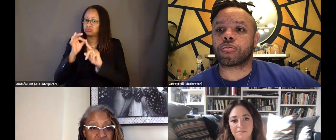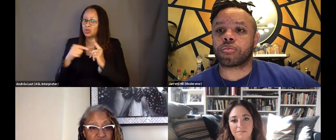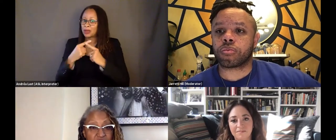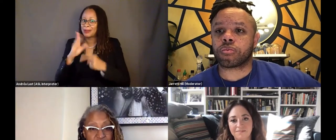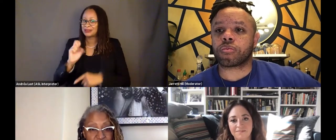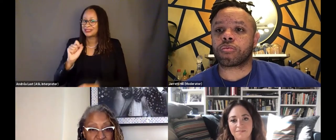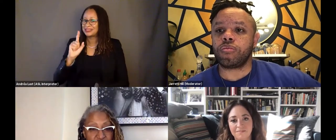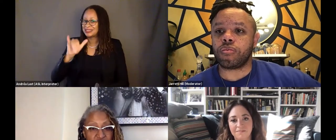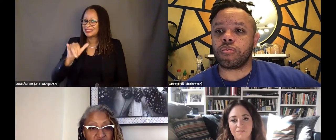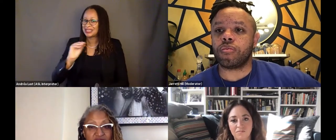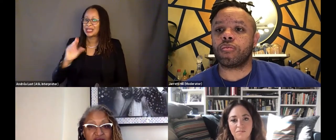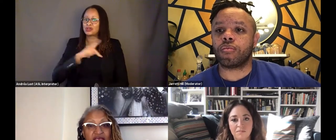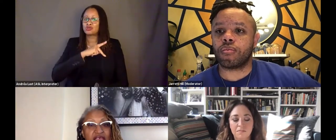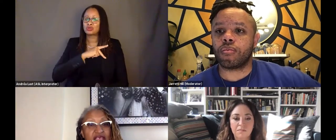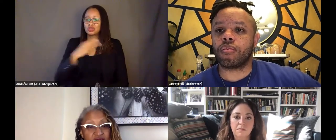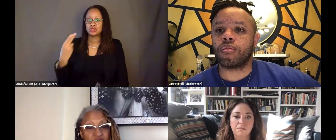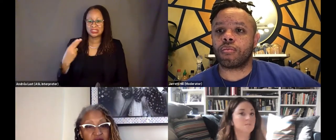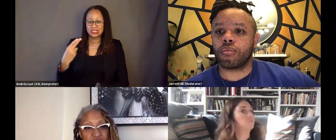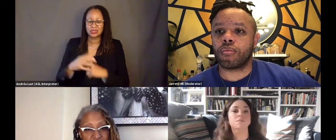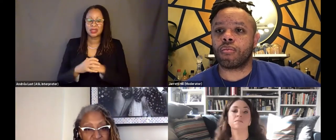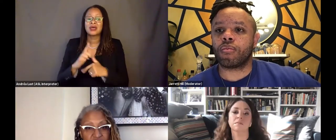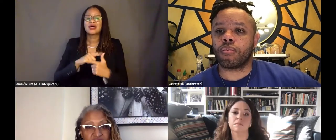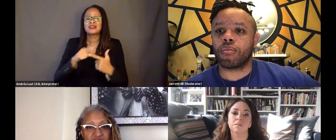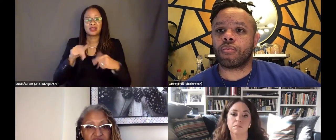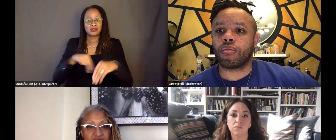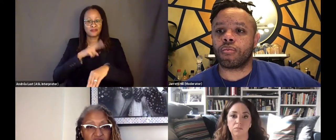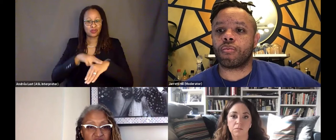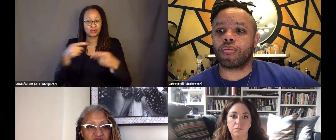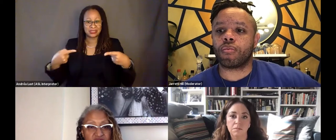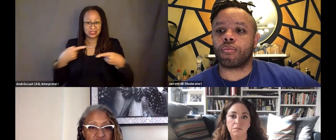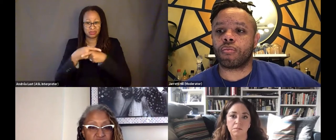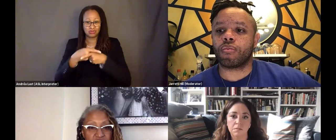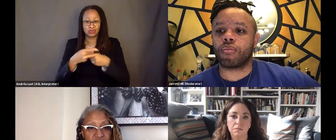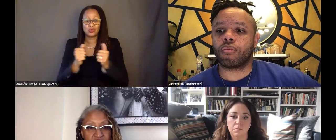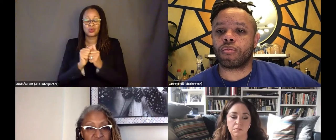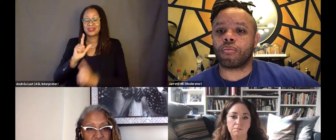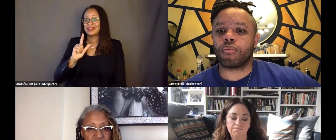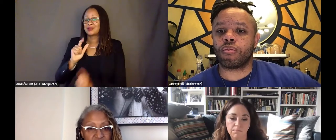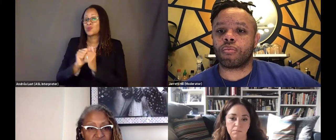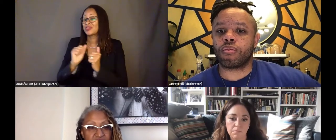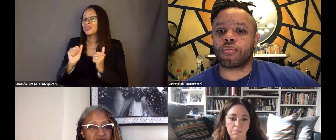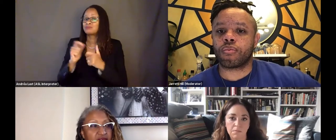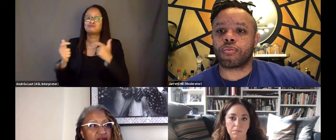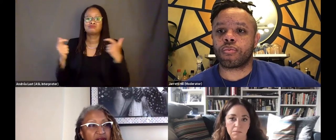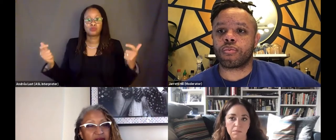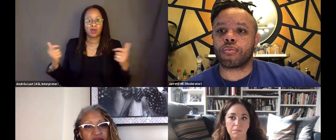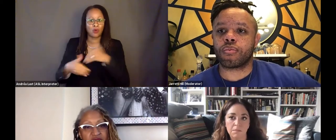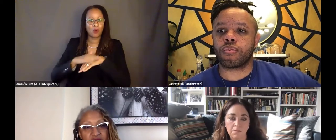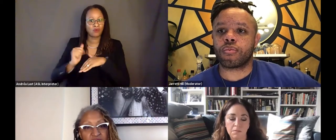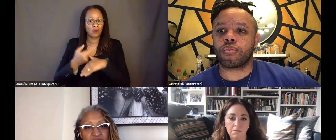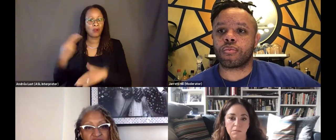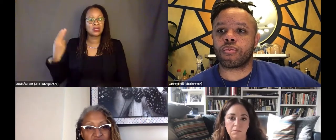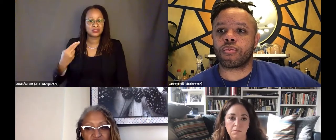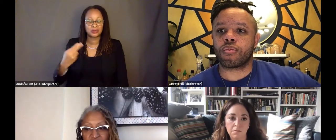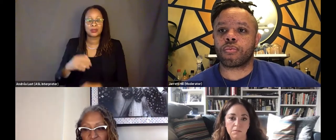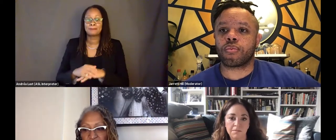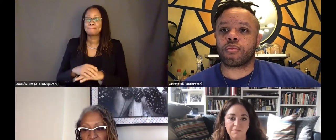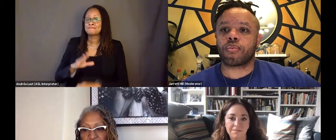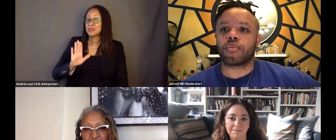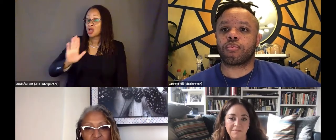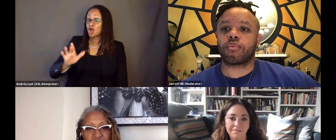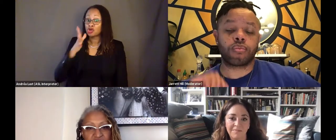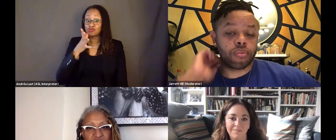Stacey and her personal history, and then of course intersected with the broader history. The grandmother's